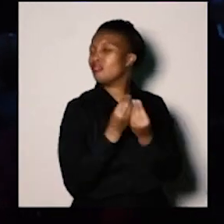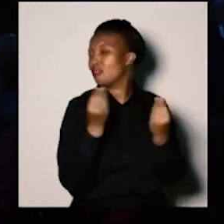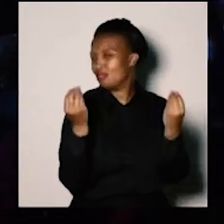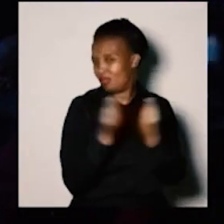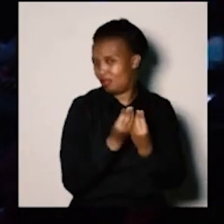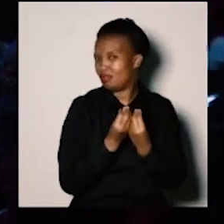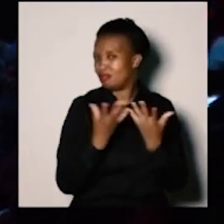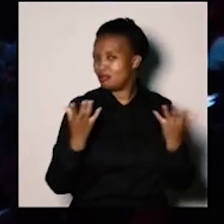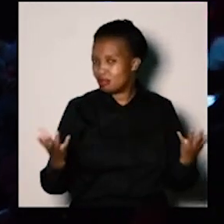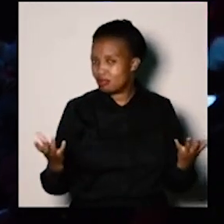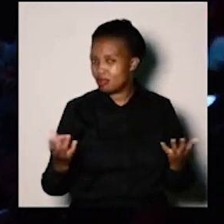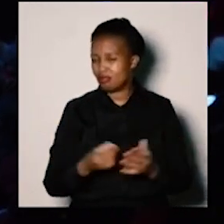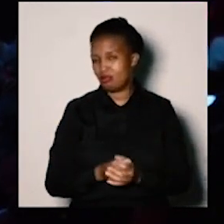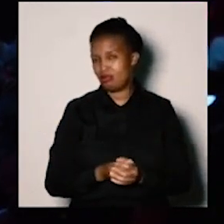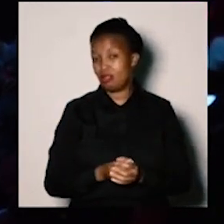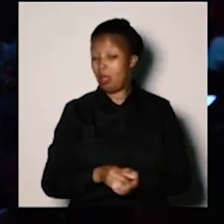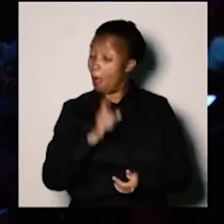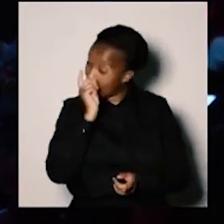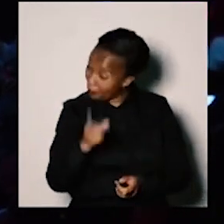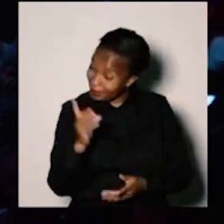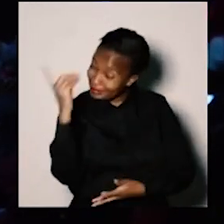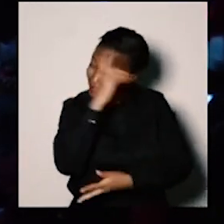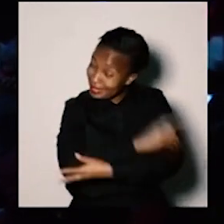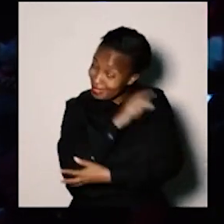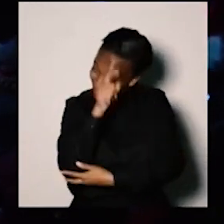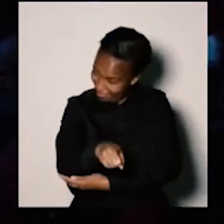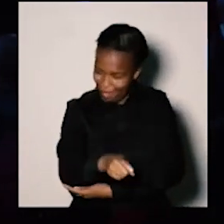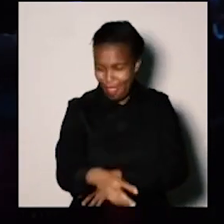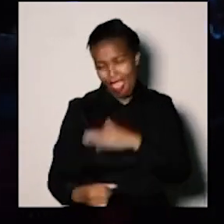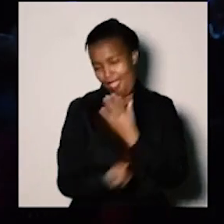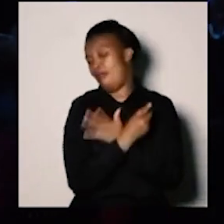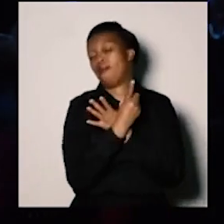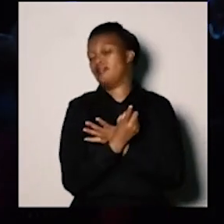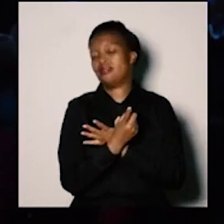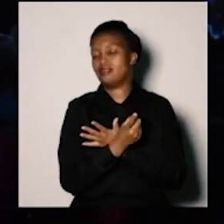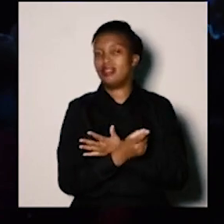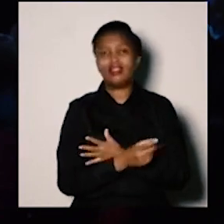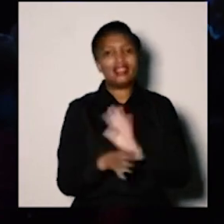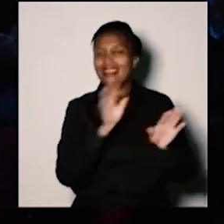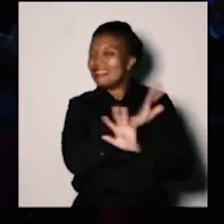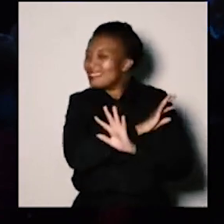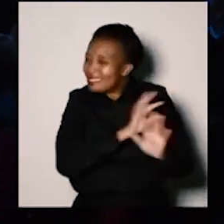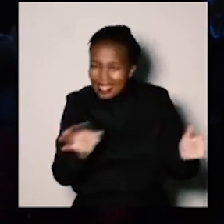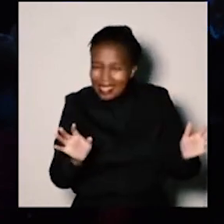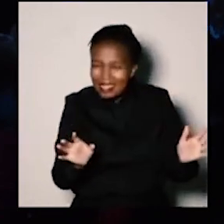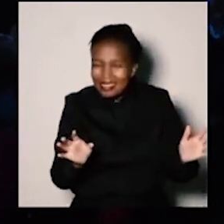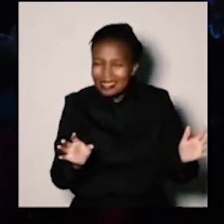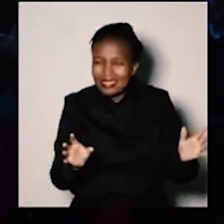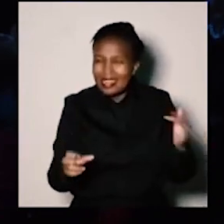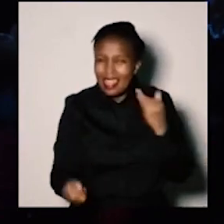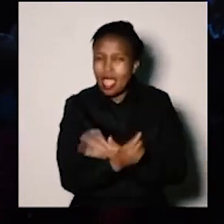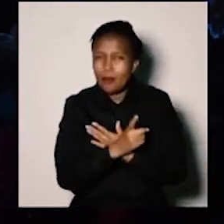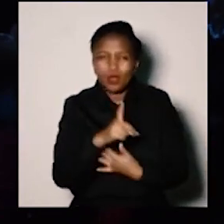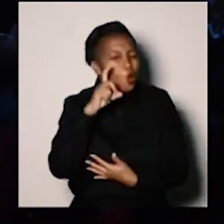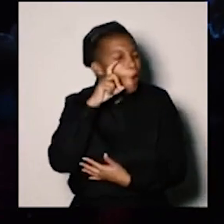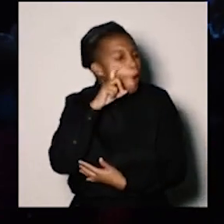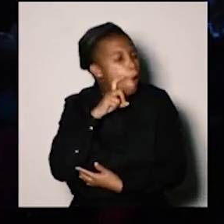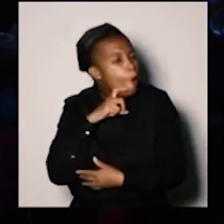things, because that day does come. And it doesn't come to old people. We are burying young people even